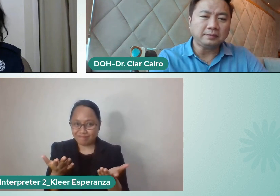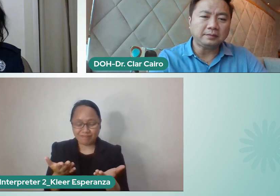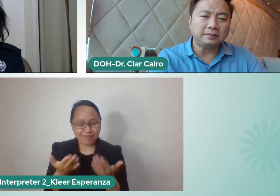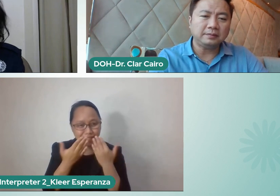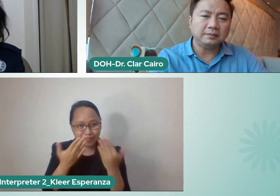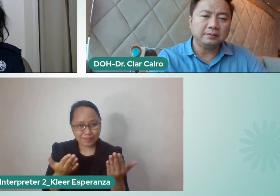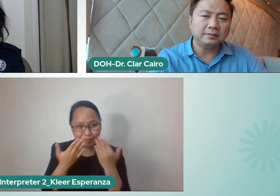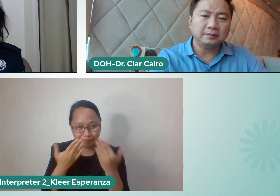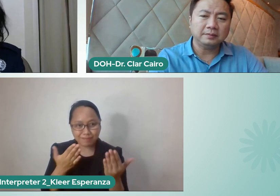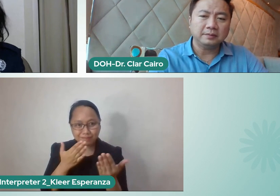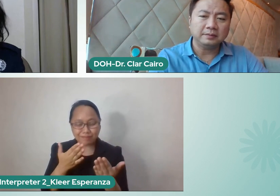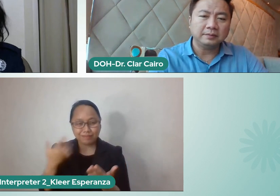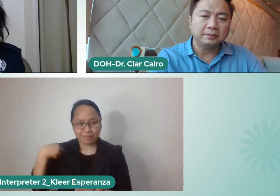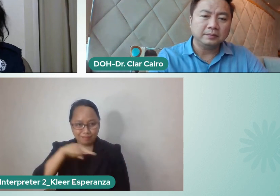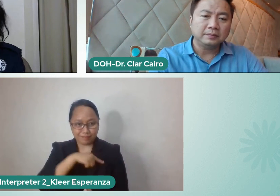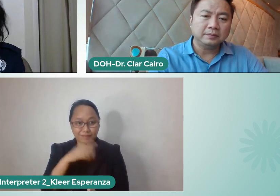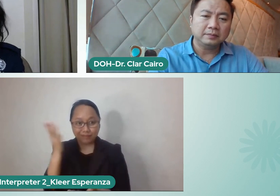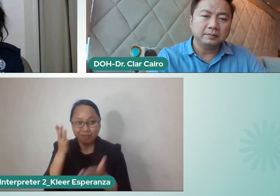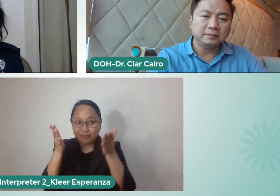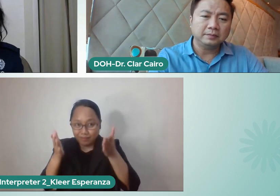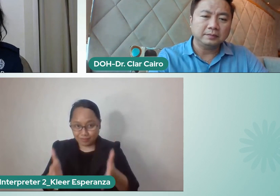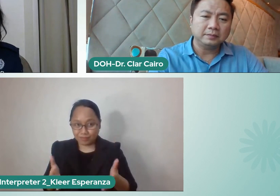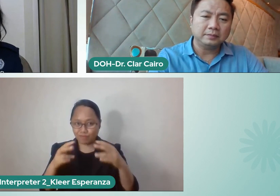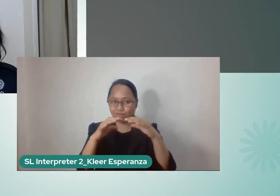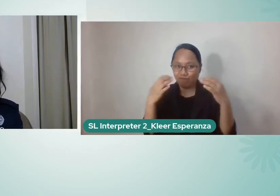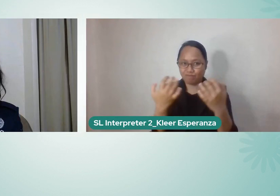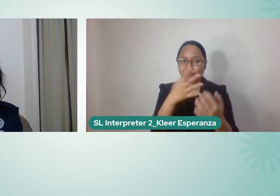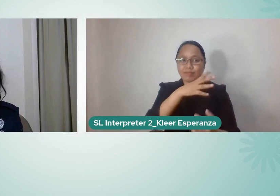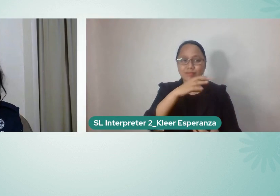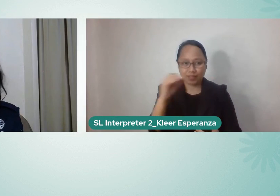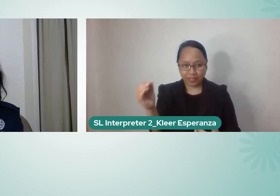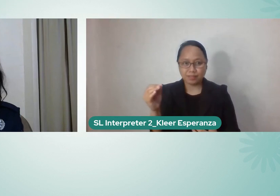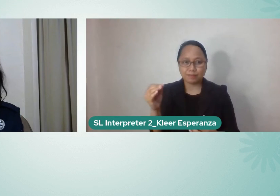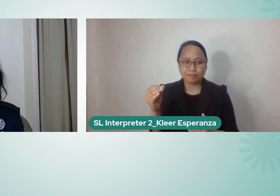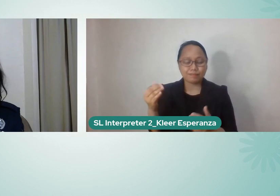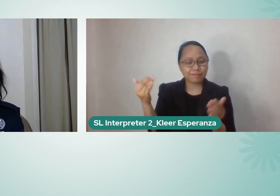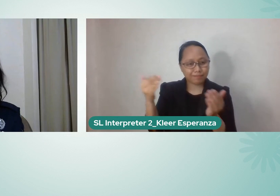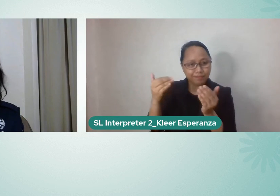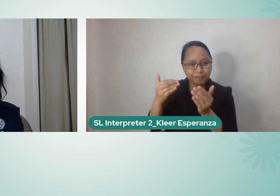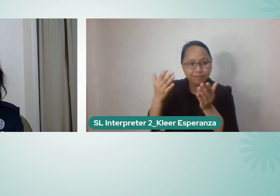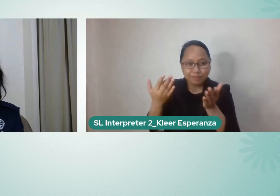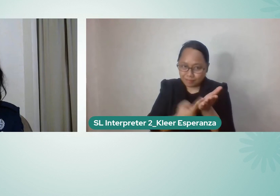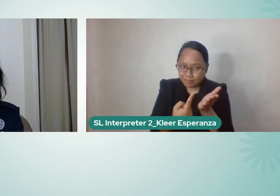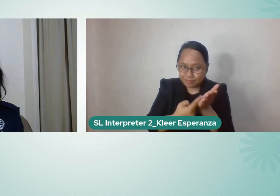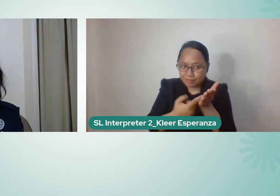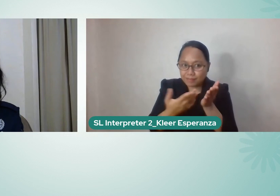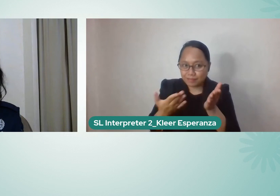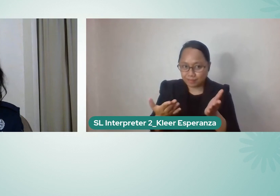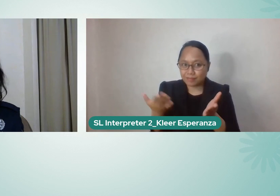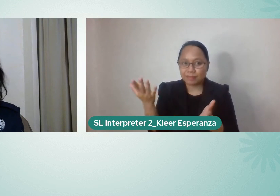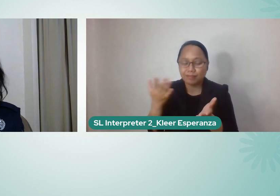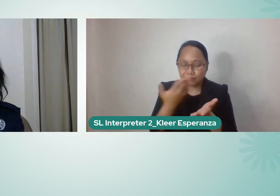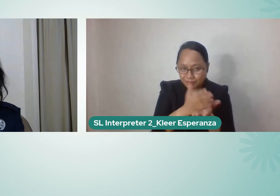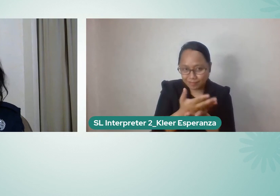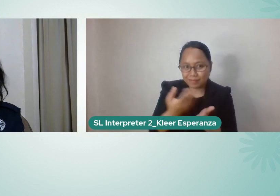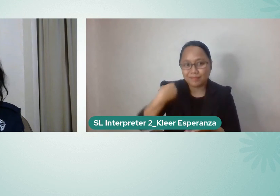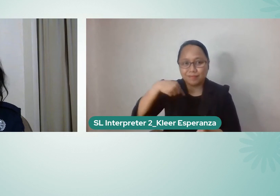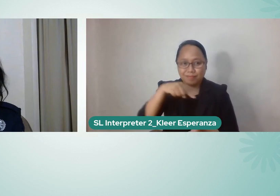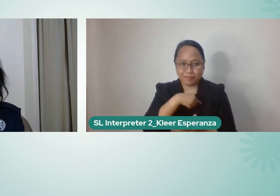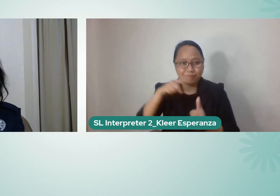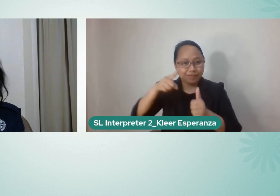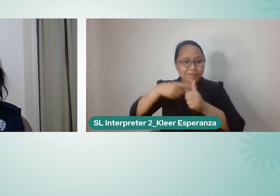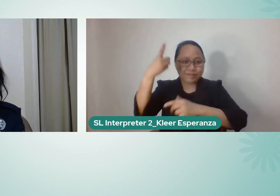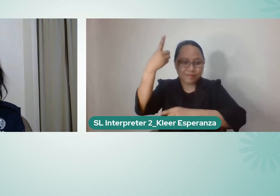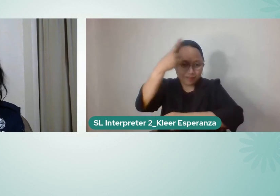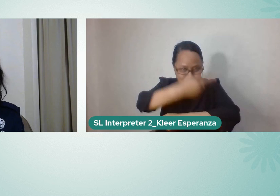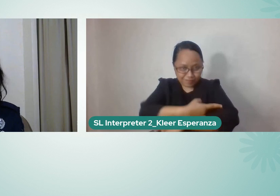our speakers, panelists, and moderators for sharing their knowledge with us for the first day of our cervical cancer webinar series with